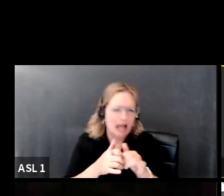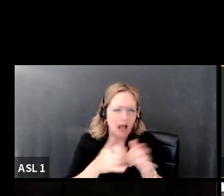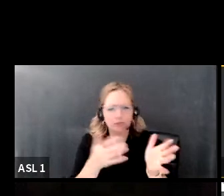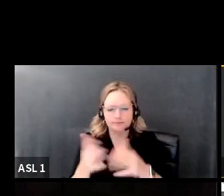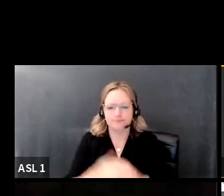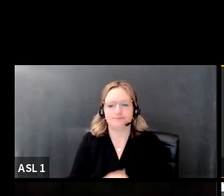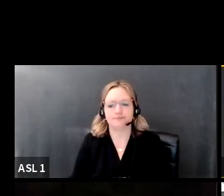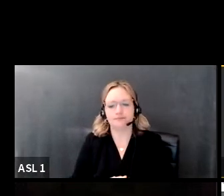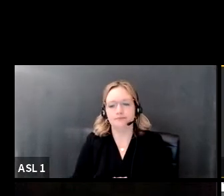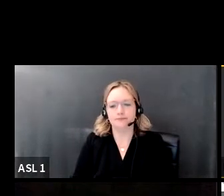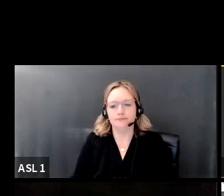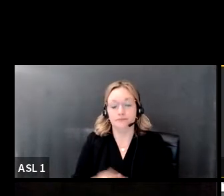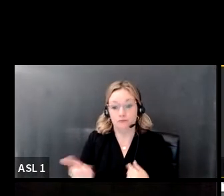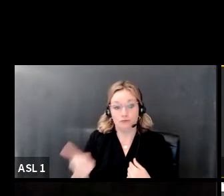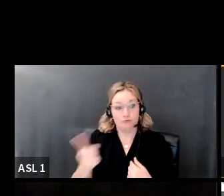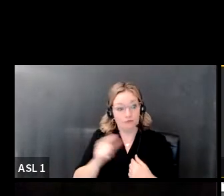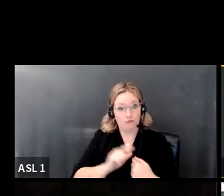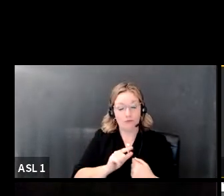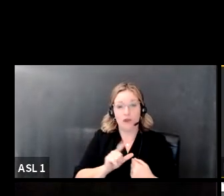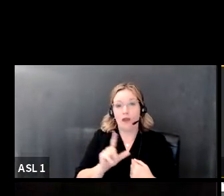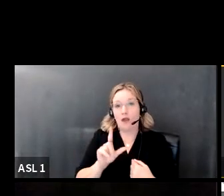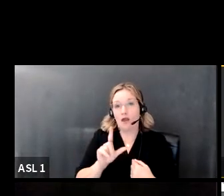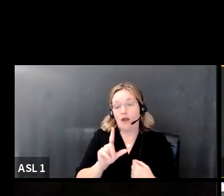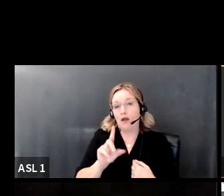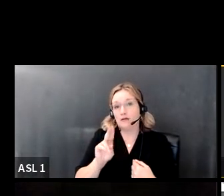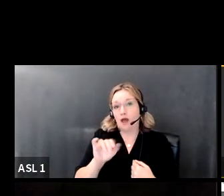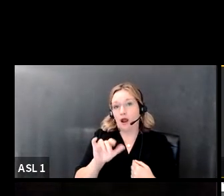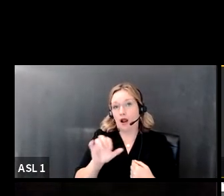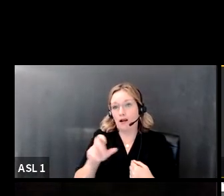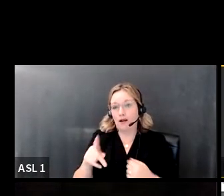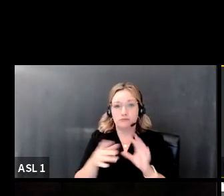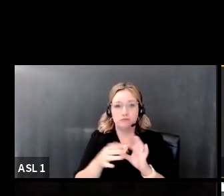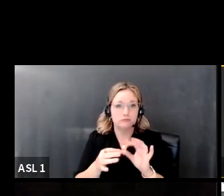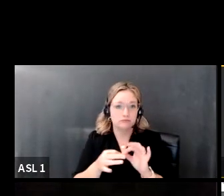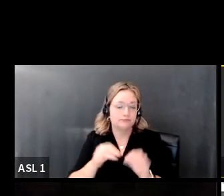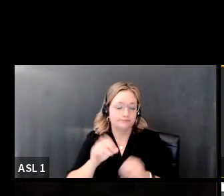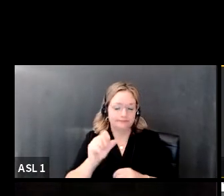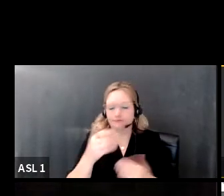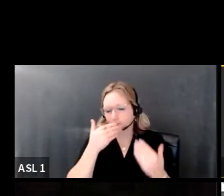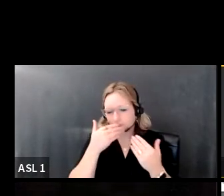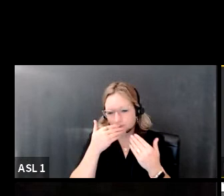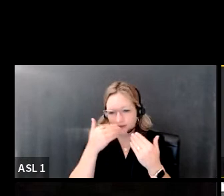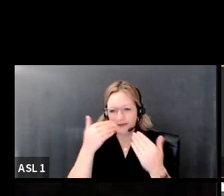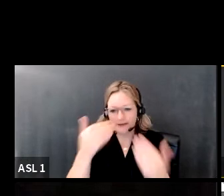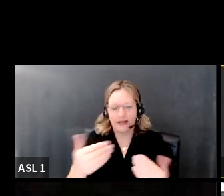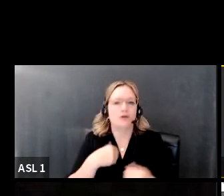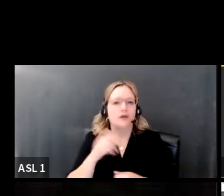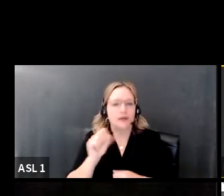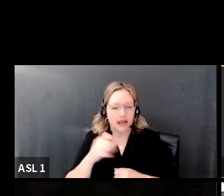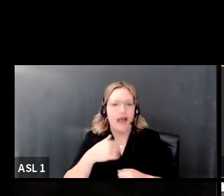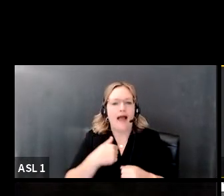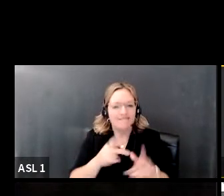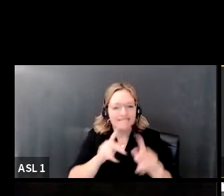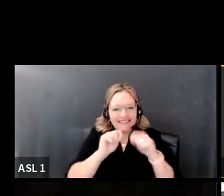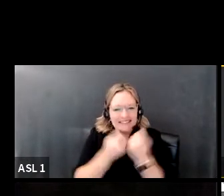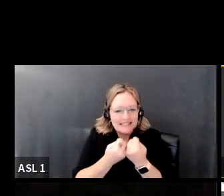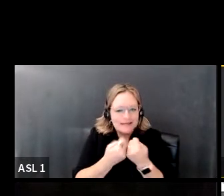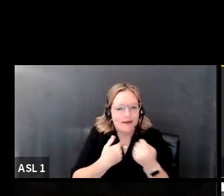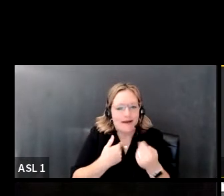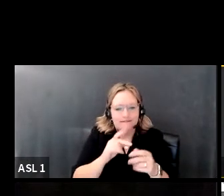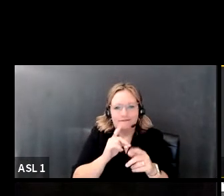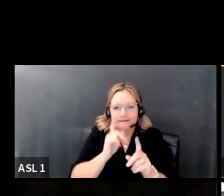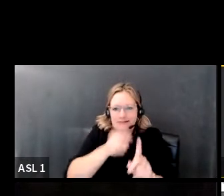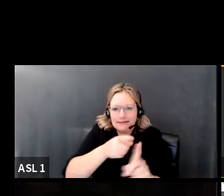chief um and uh so with the nrts each team as you know they're in whatever specific neighborhoods there's kind of geofence within those